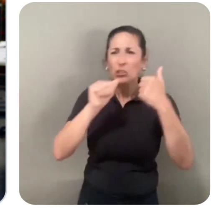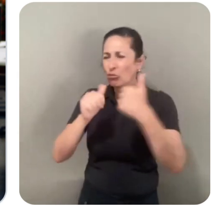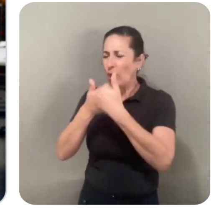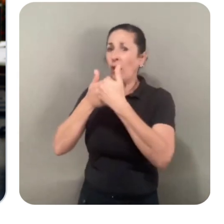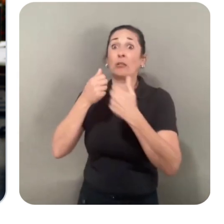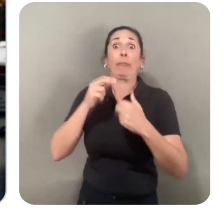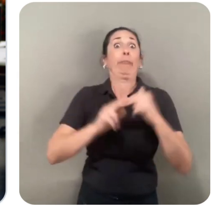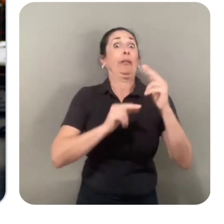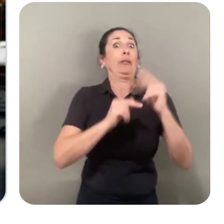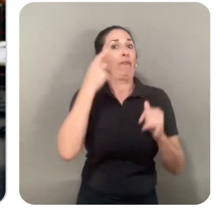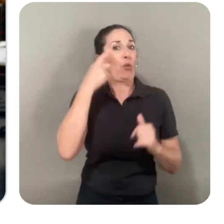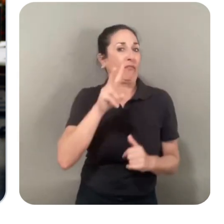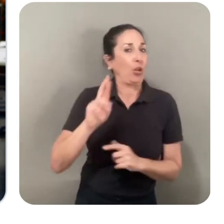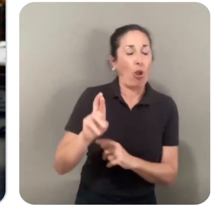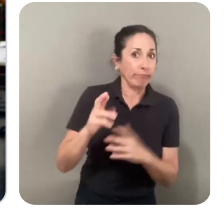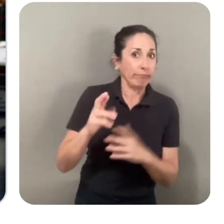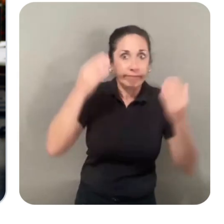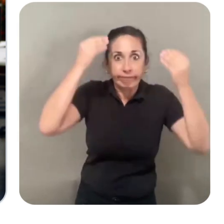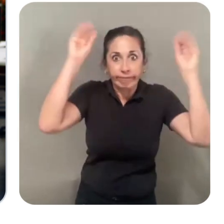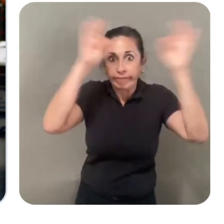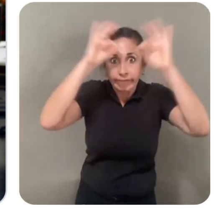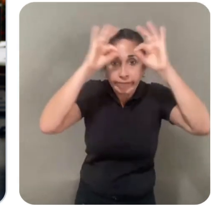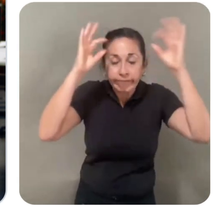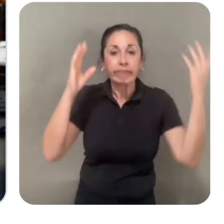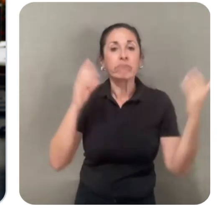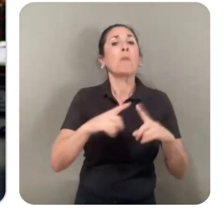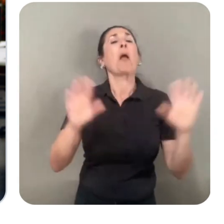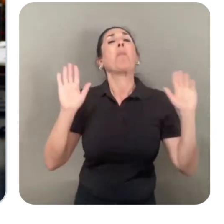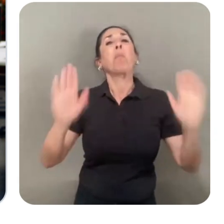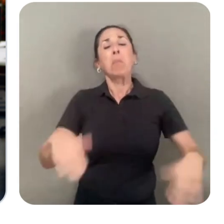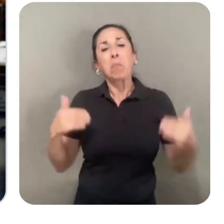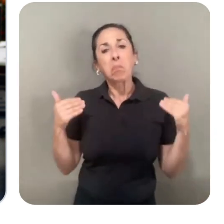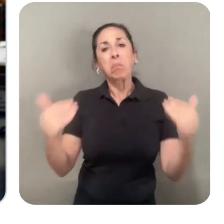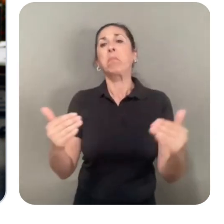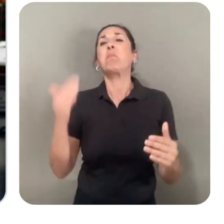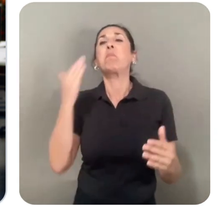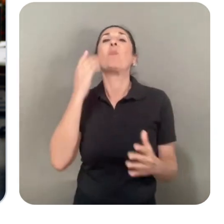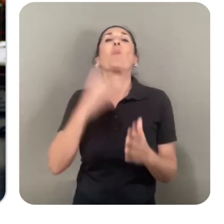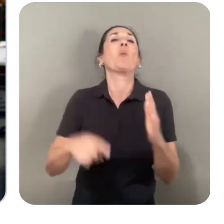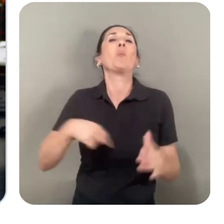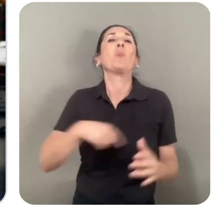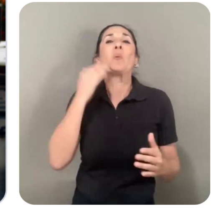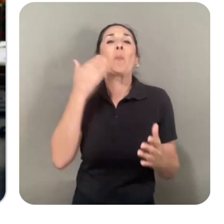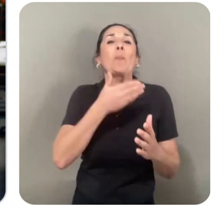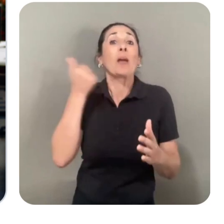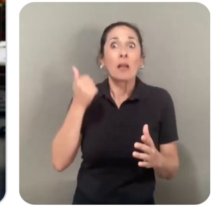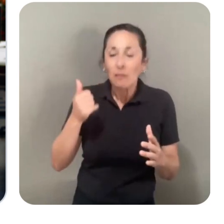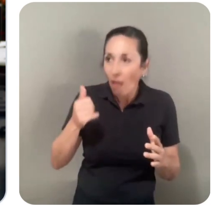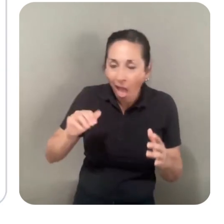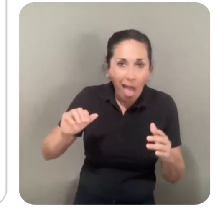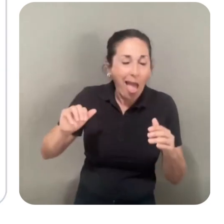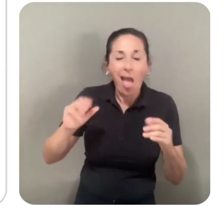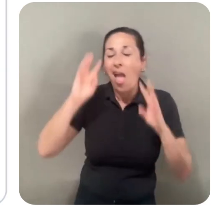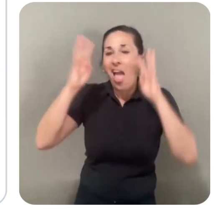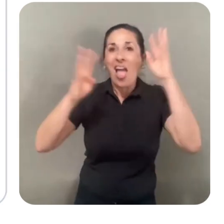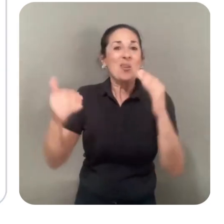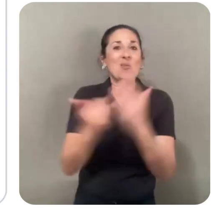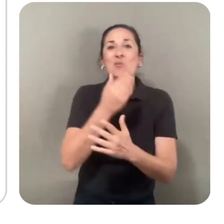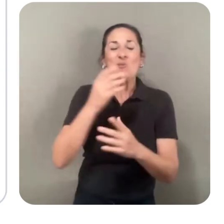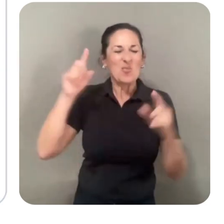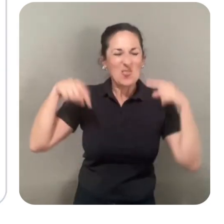building for VR. But we did what we knew best and hacked together another ridiculous game,